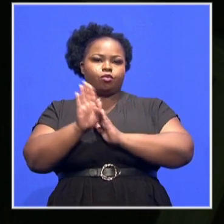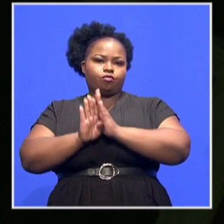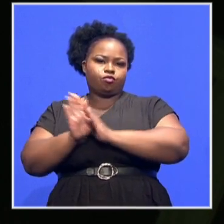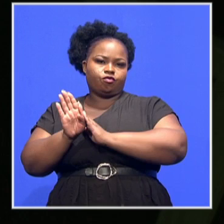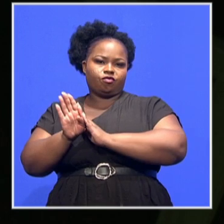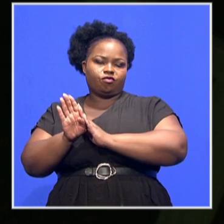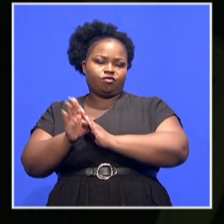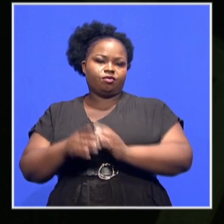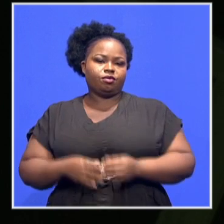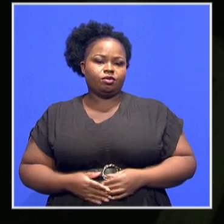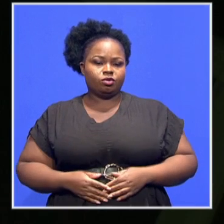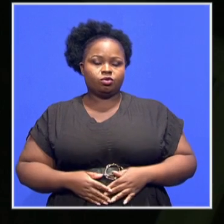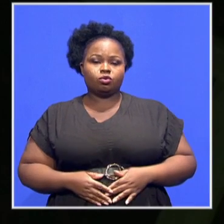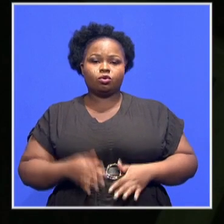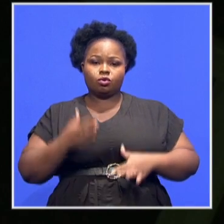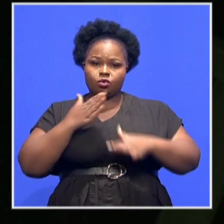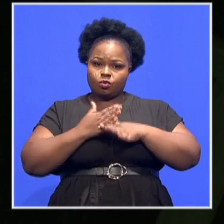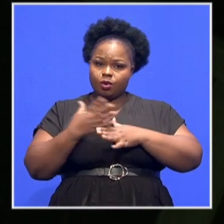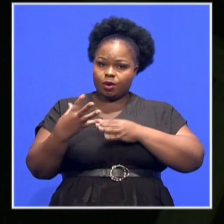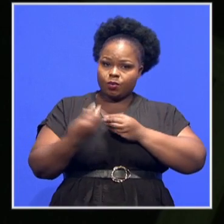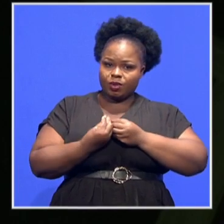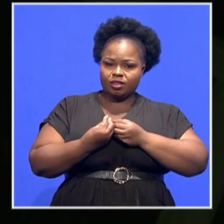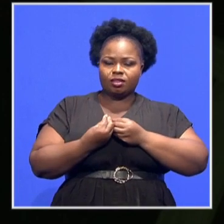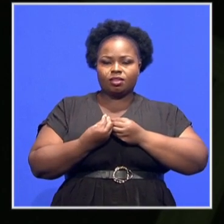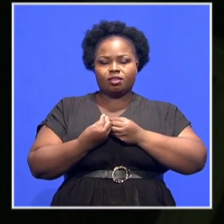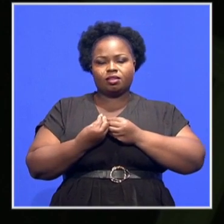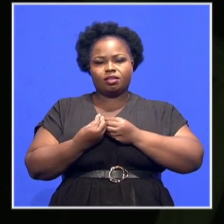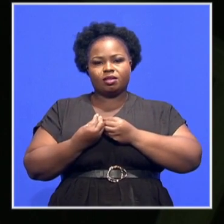the industry on reducing